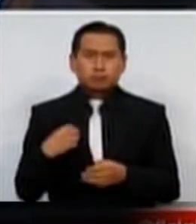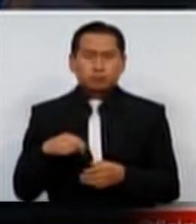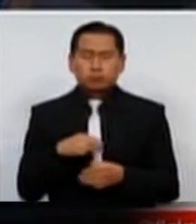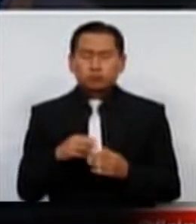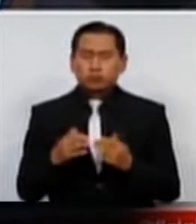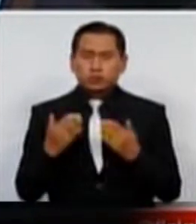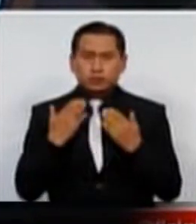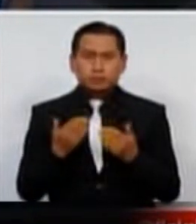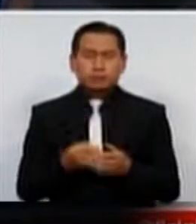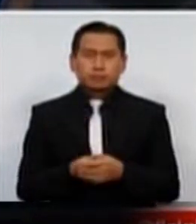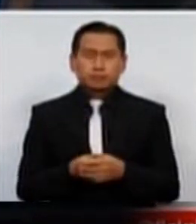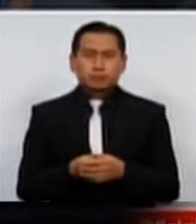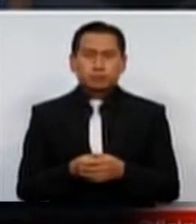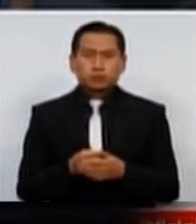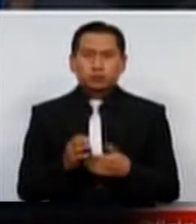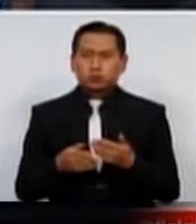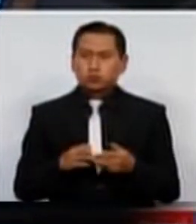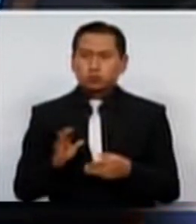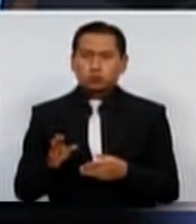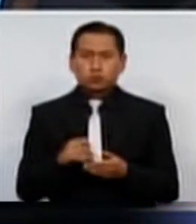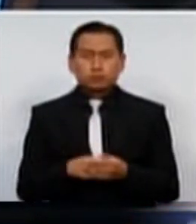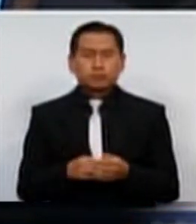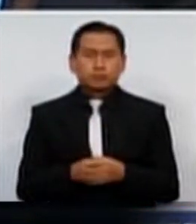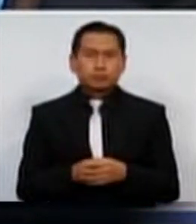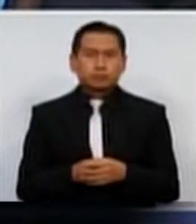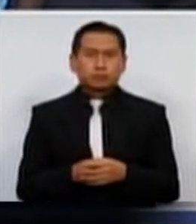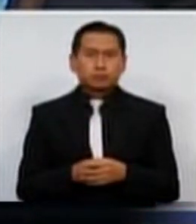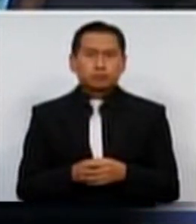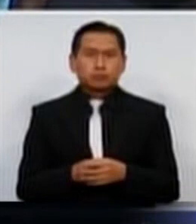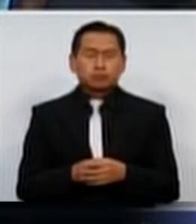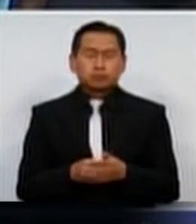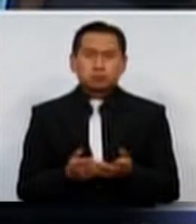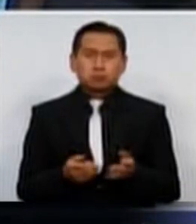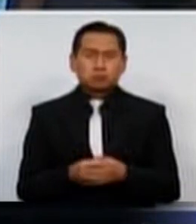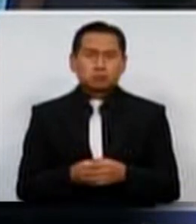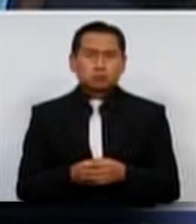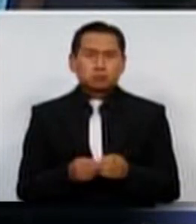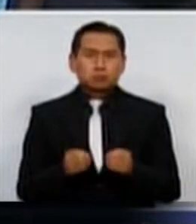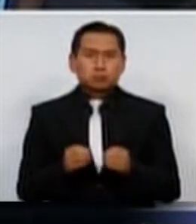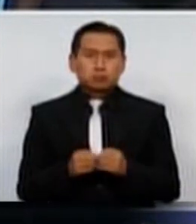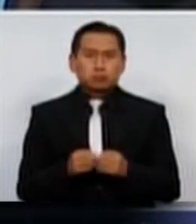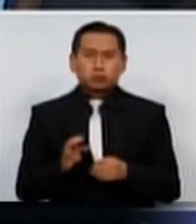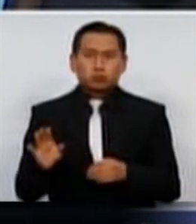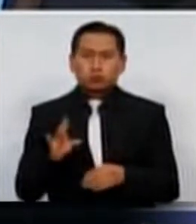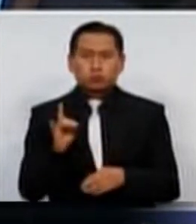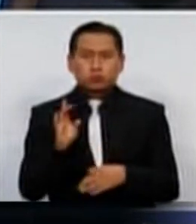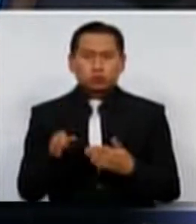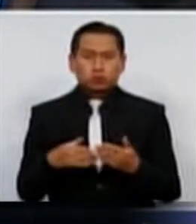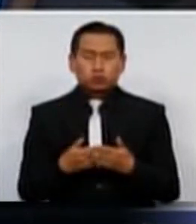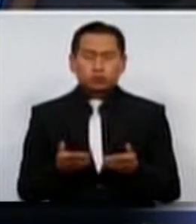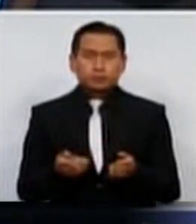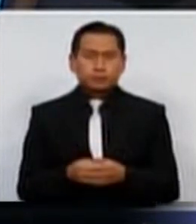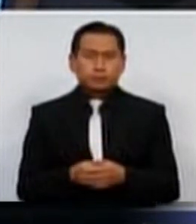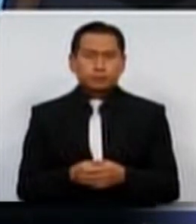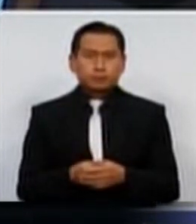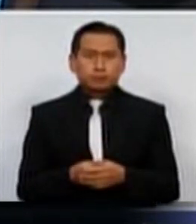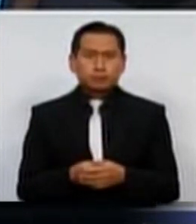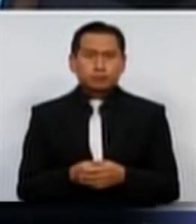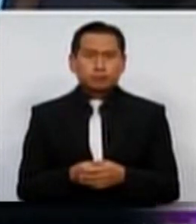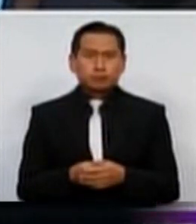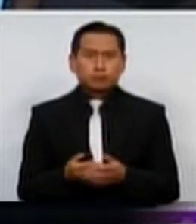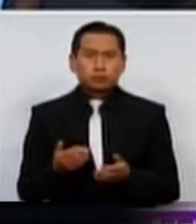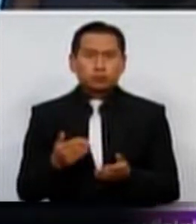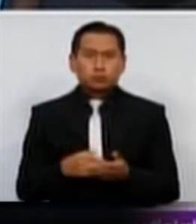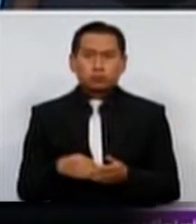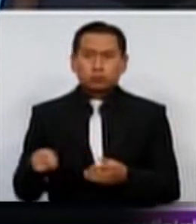We are profoundly thankful to all of them, and above all, to the people of Bolivia,